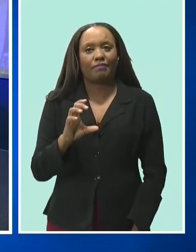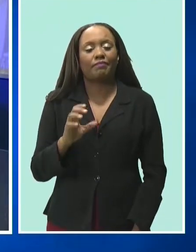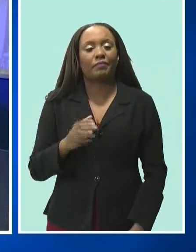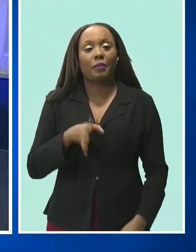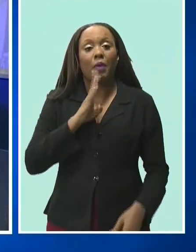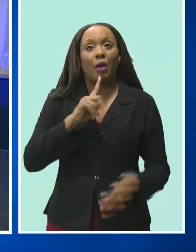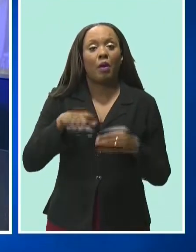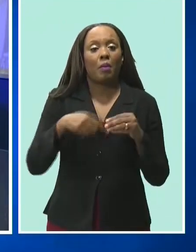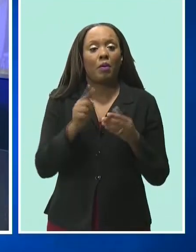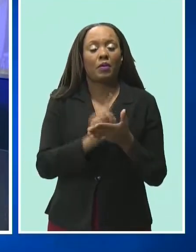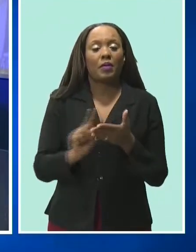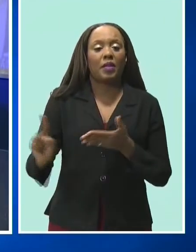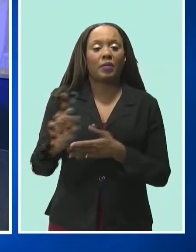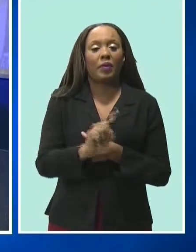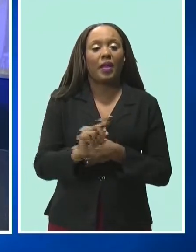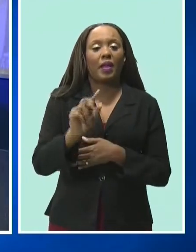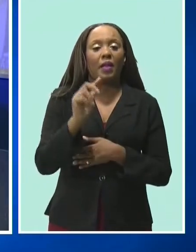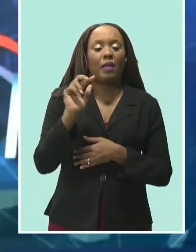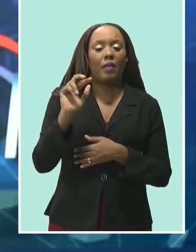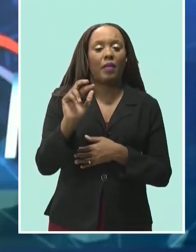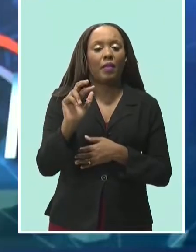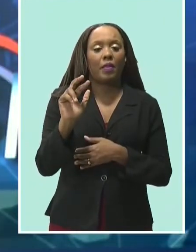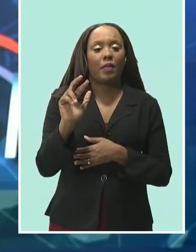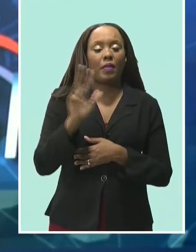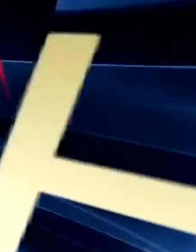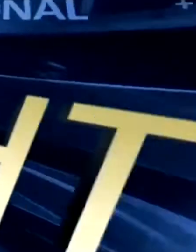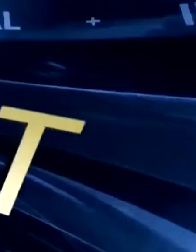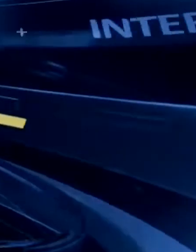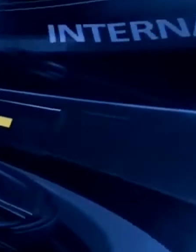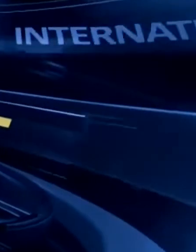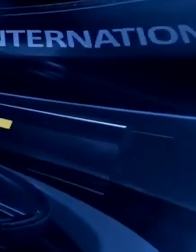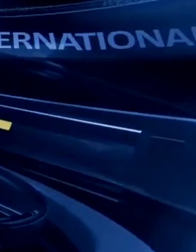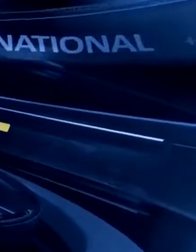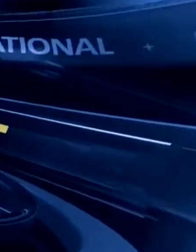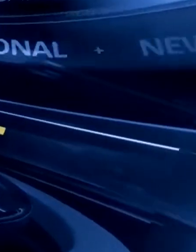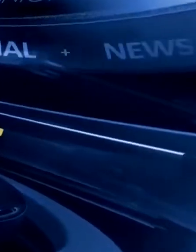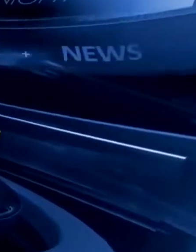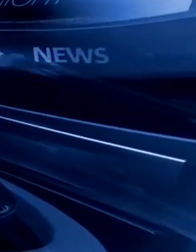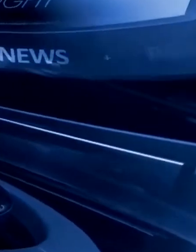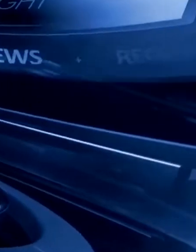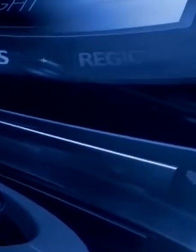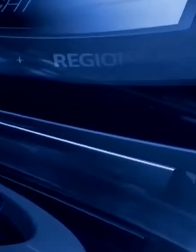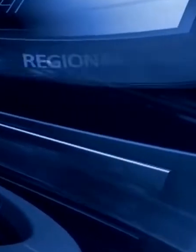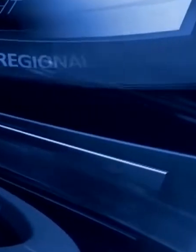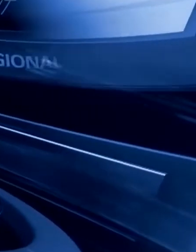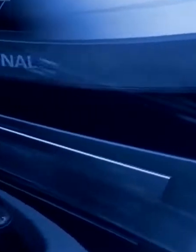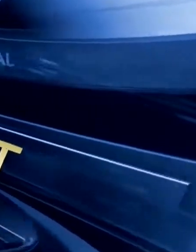about next week's 31st Intersessional CARICOM meeting.